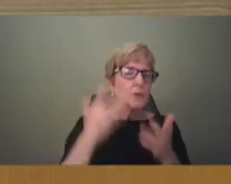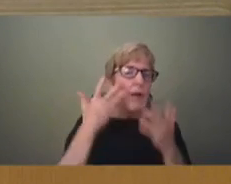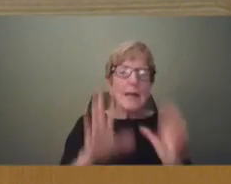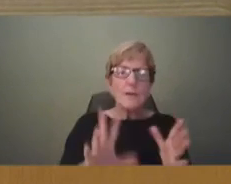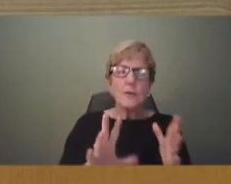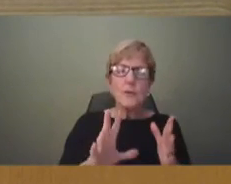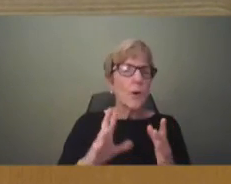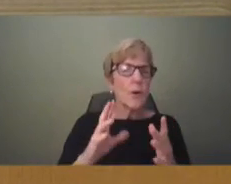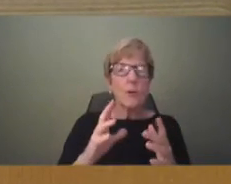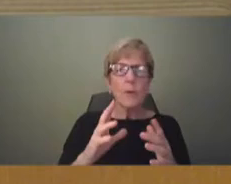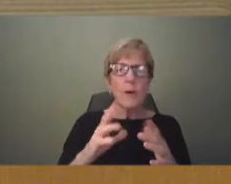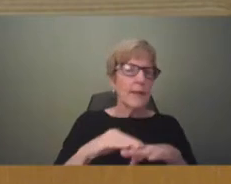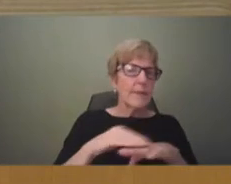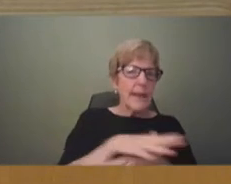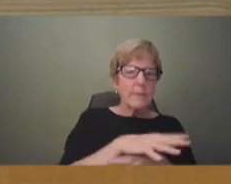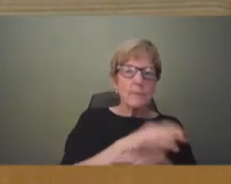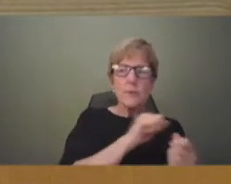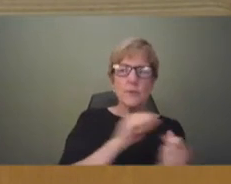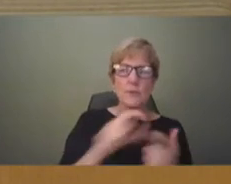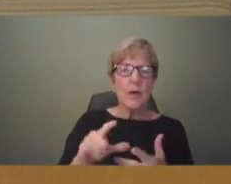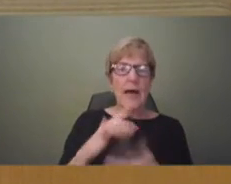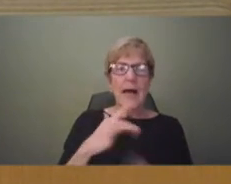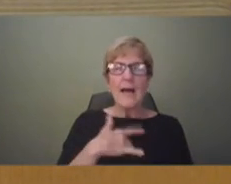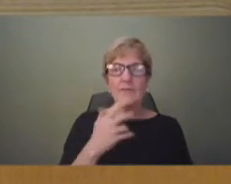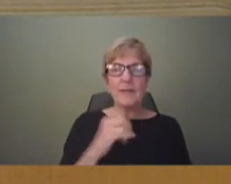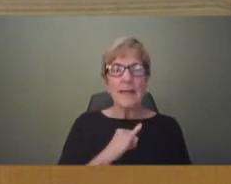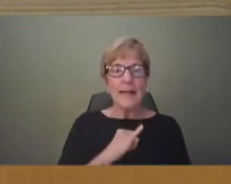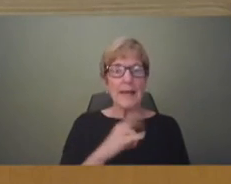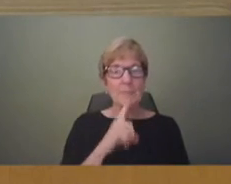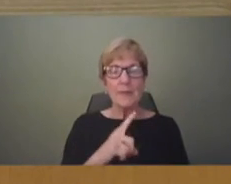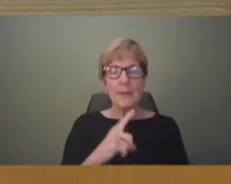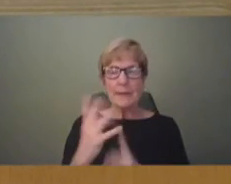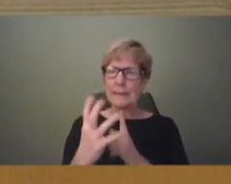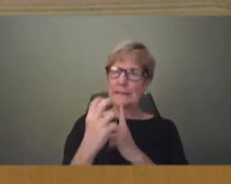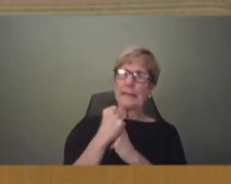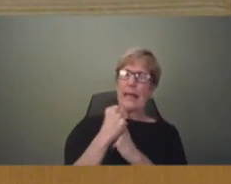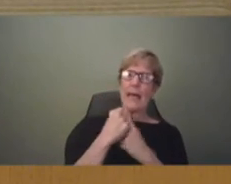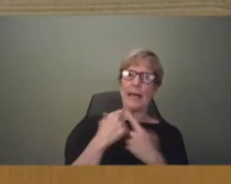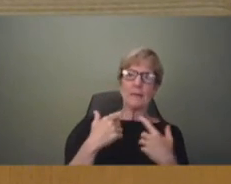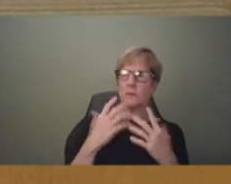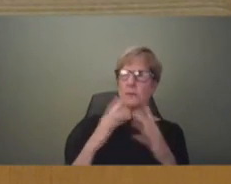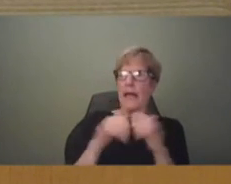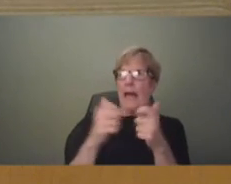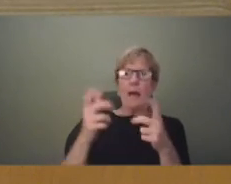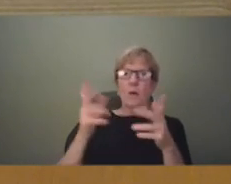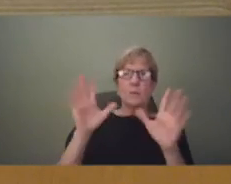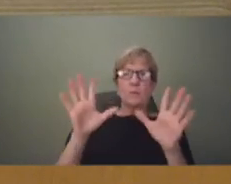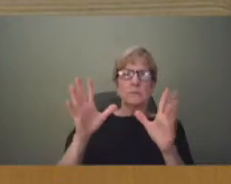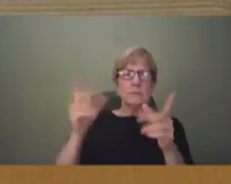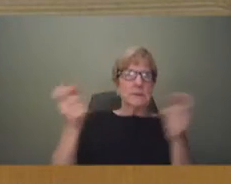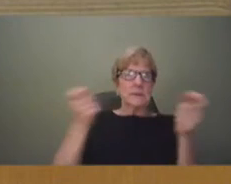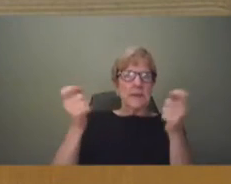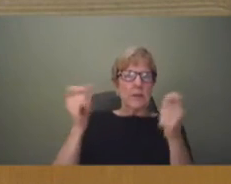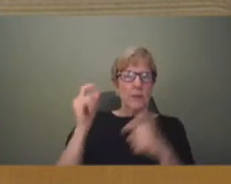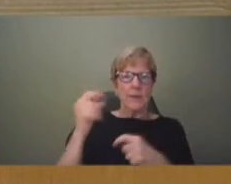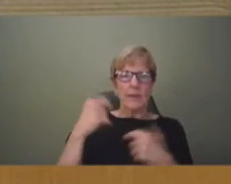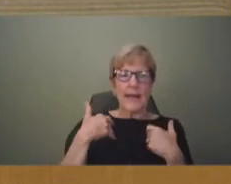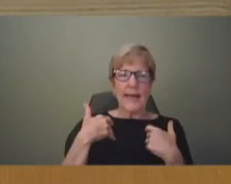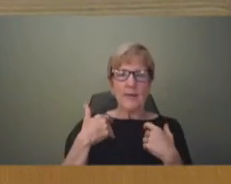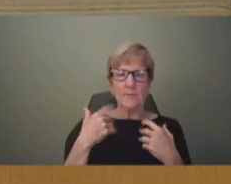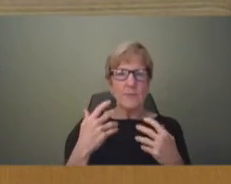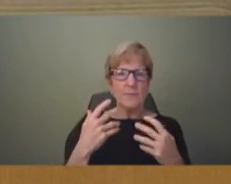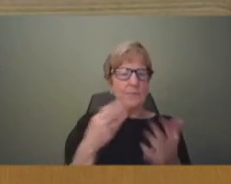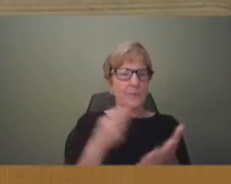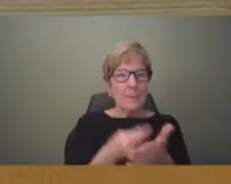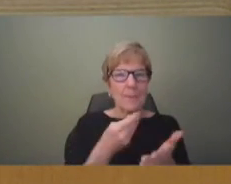are where basically I feel like I'm being attacked and I have no tools to deal with with this I have no money or